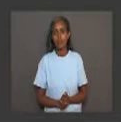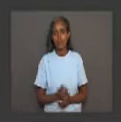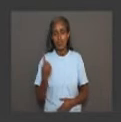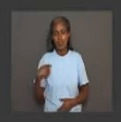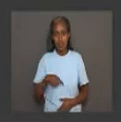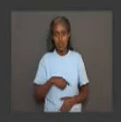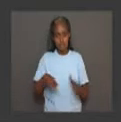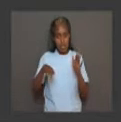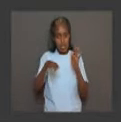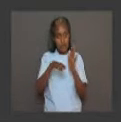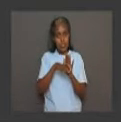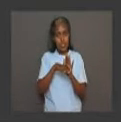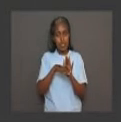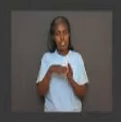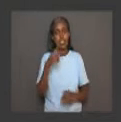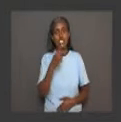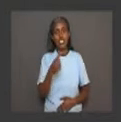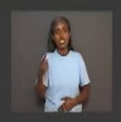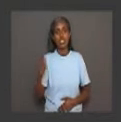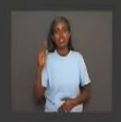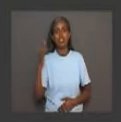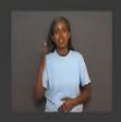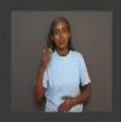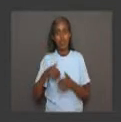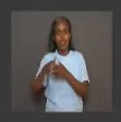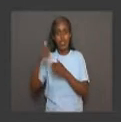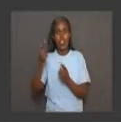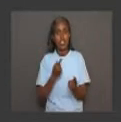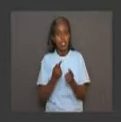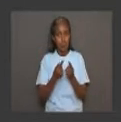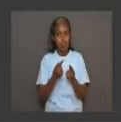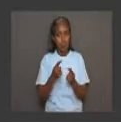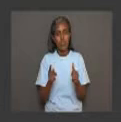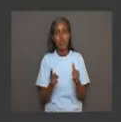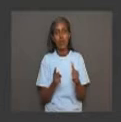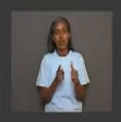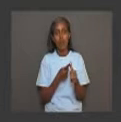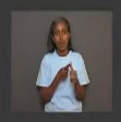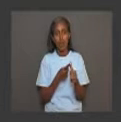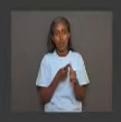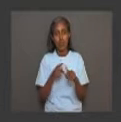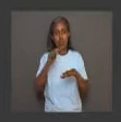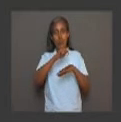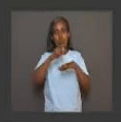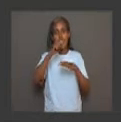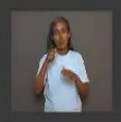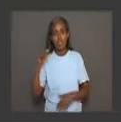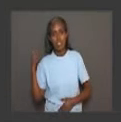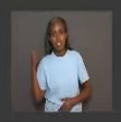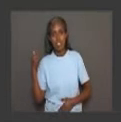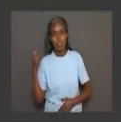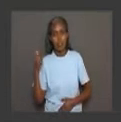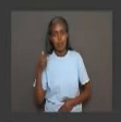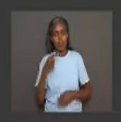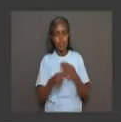We can represent each type of export one on top of the other